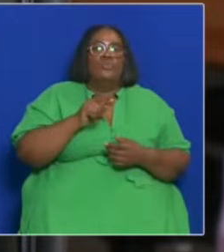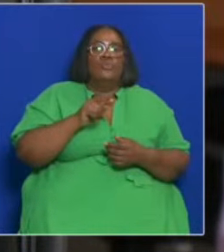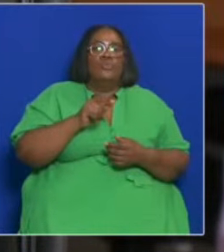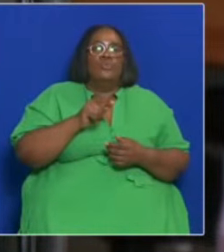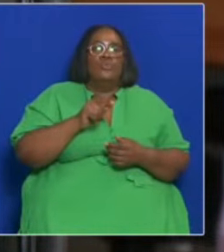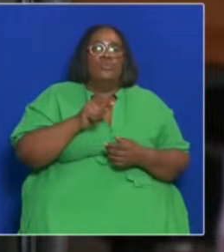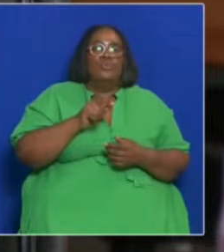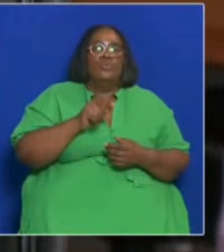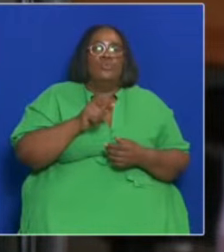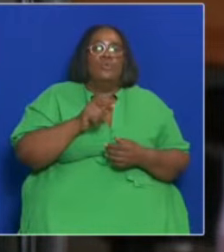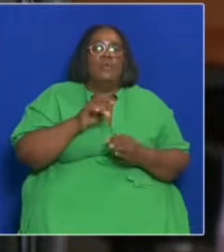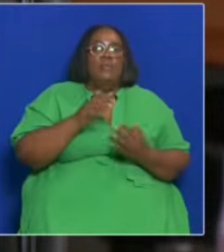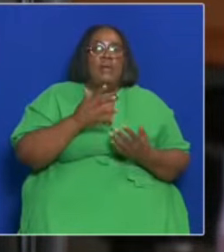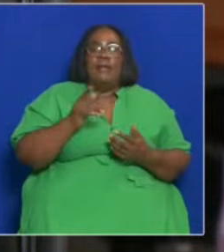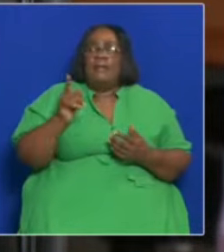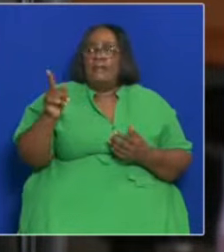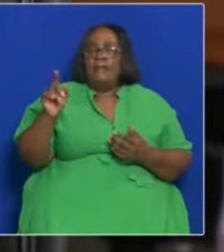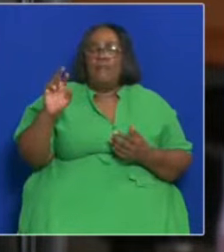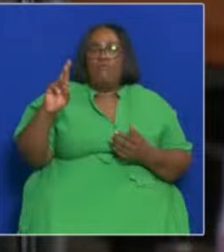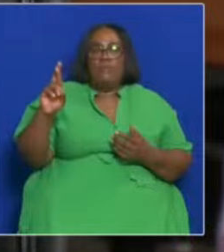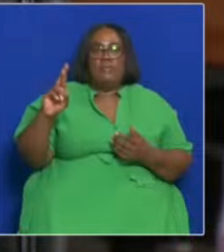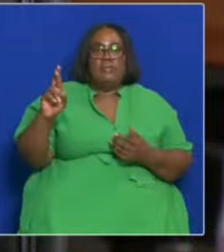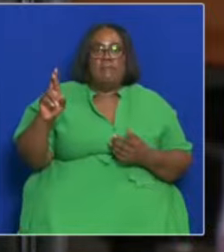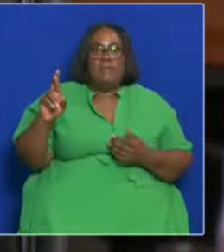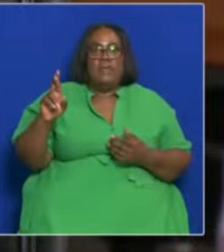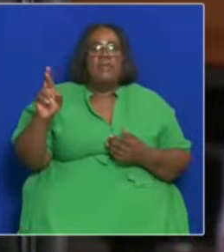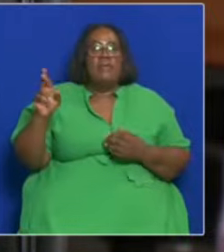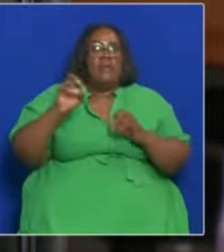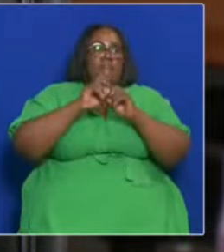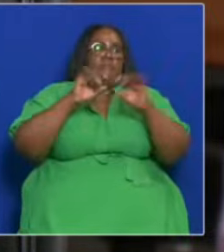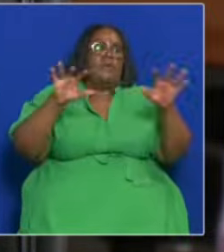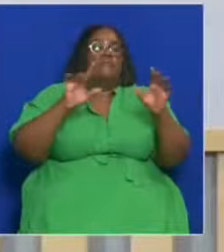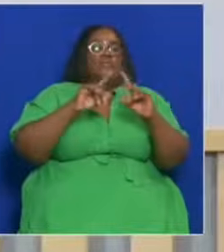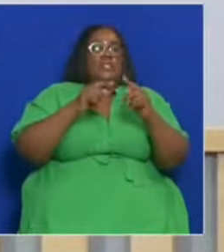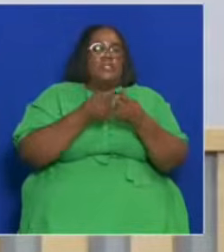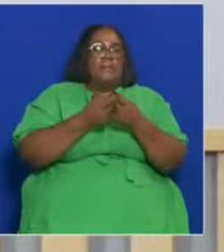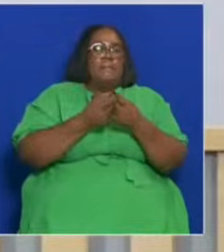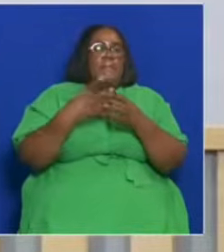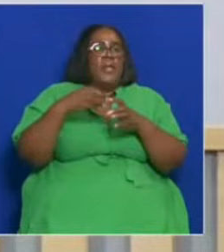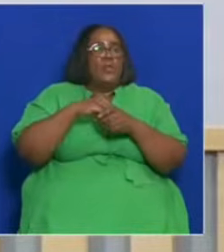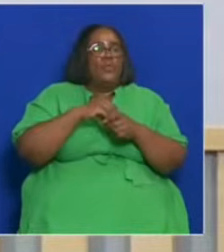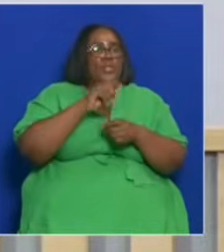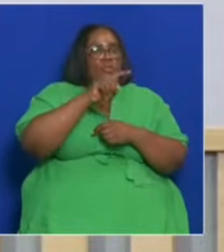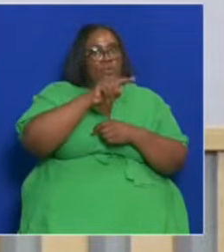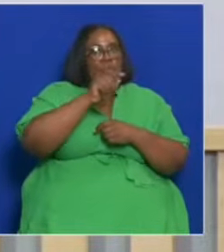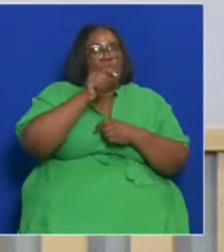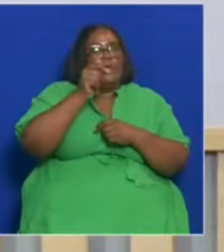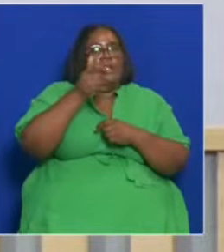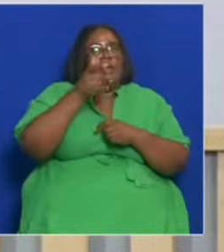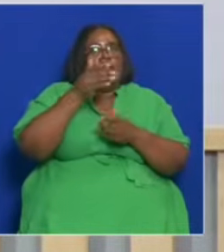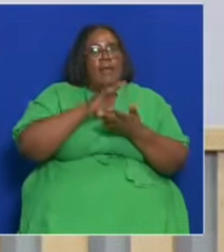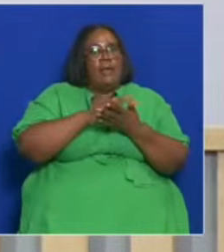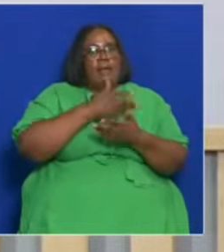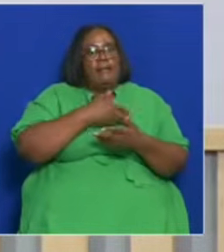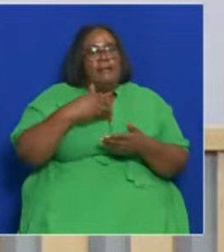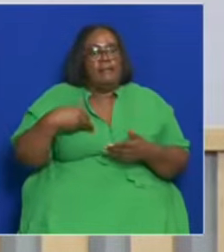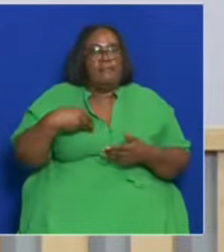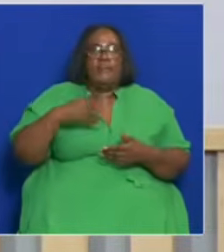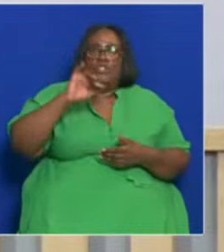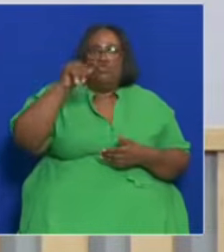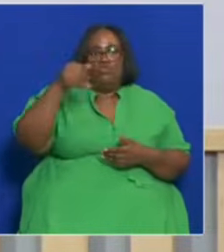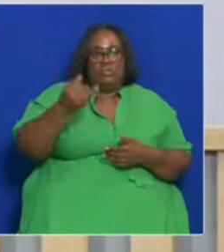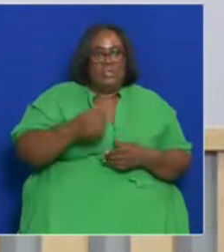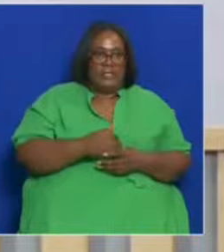team, including yourself and Ms. Johnson. it's one of your